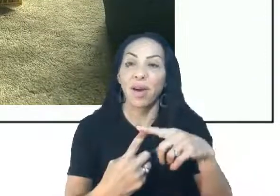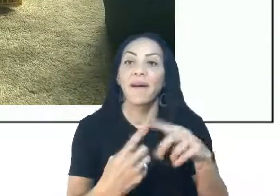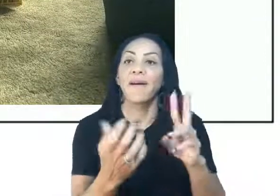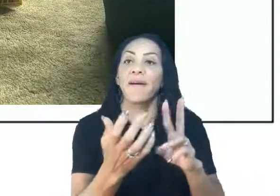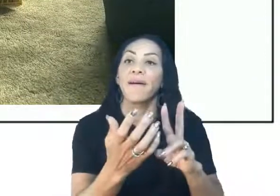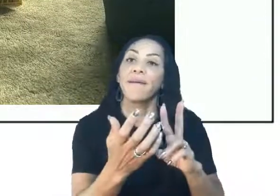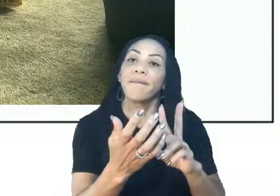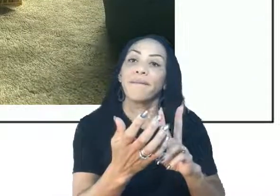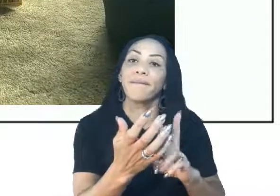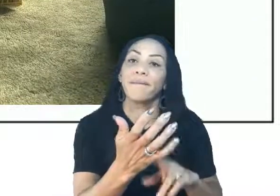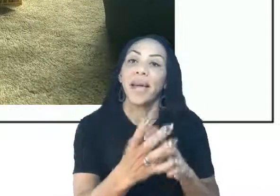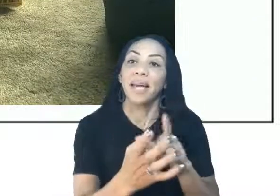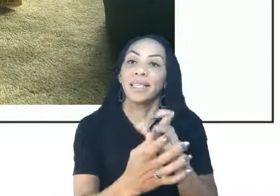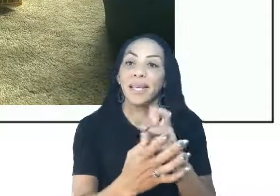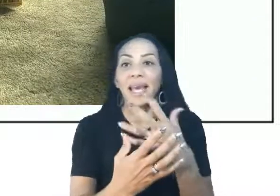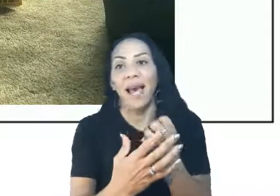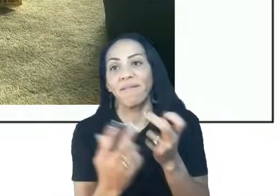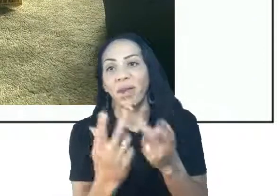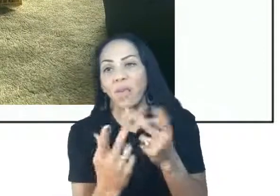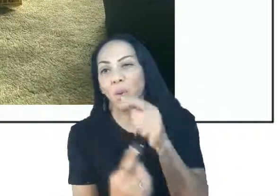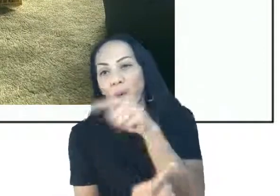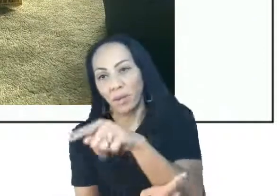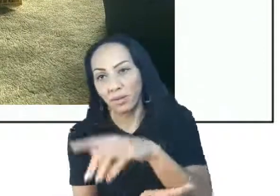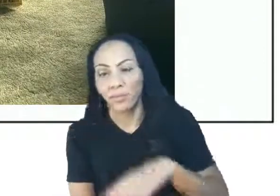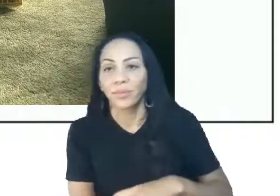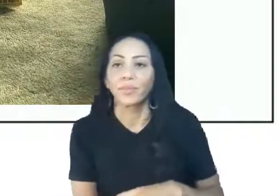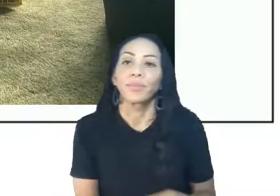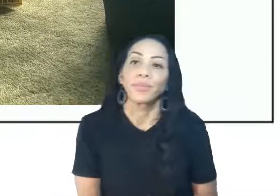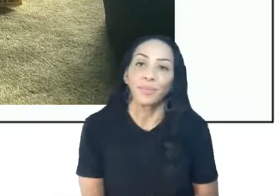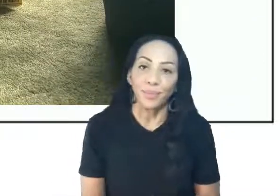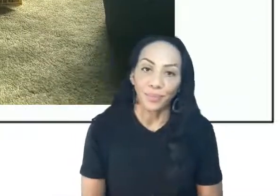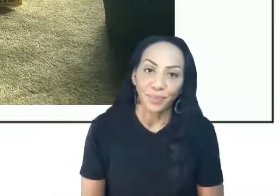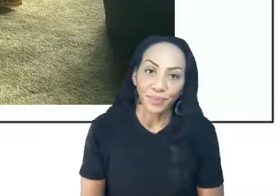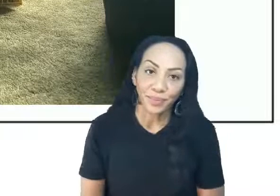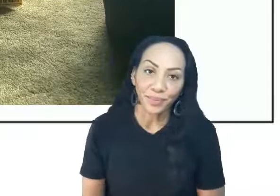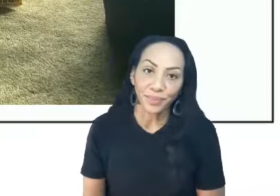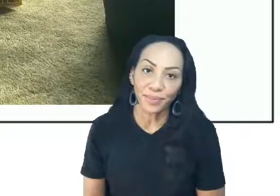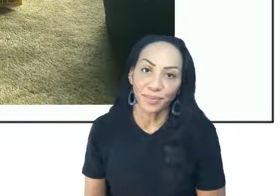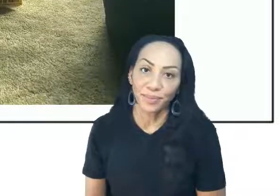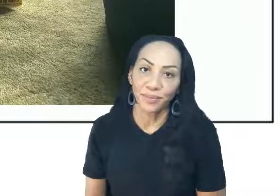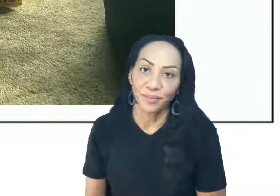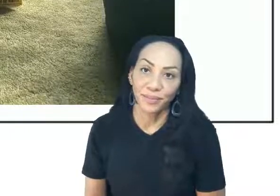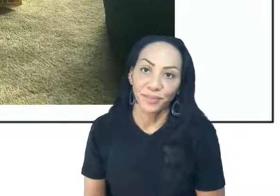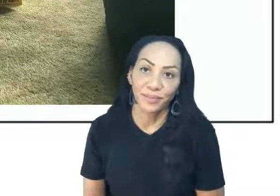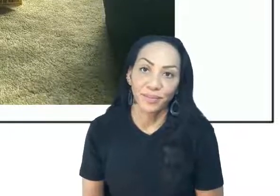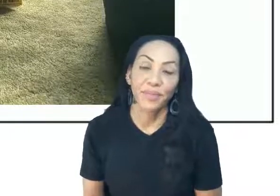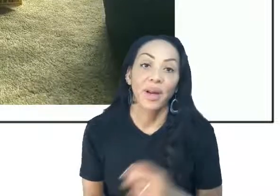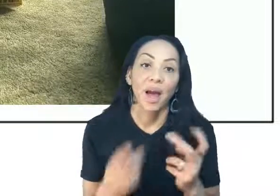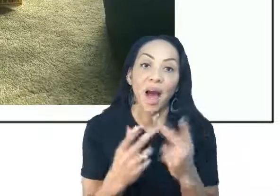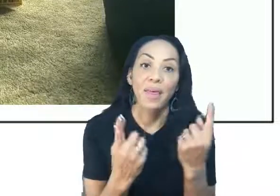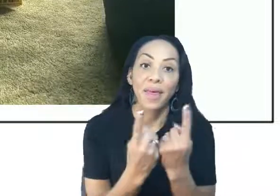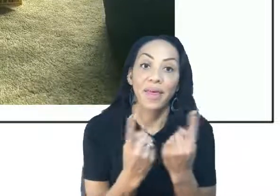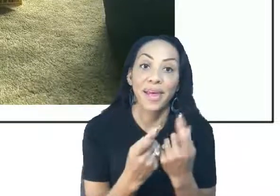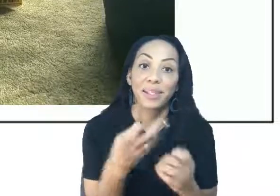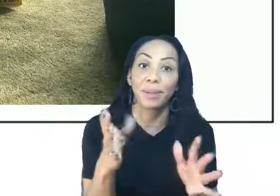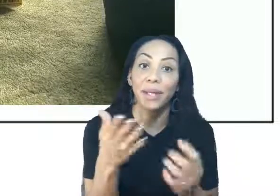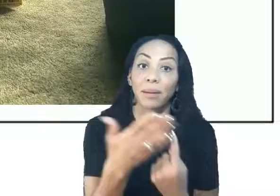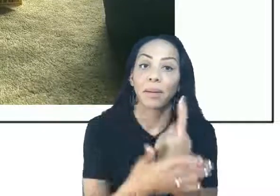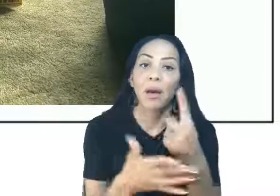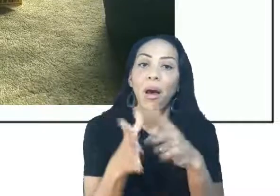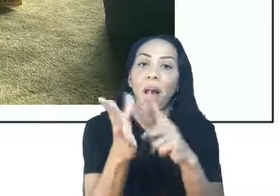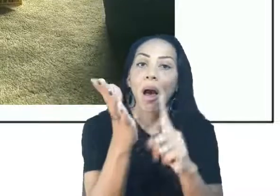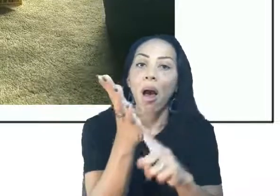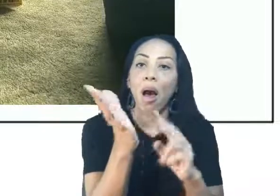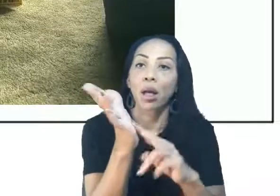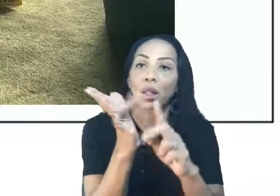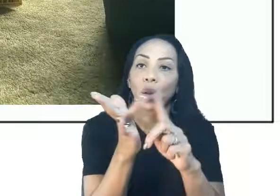as a change maker, Jess Tom of Tourette's Hero. Other things that have happened this year are that Arnold Feeney ran